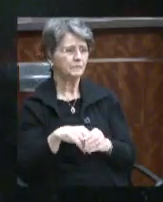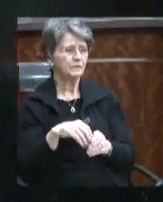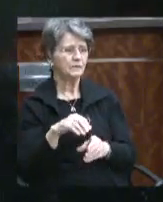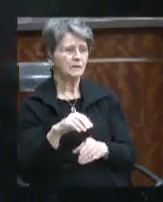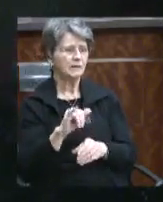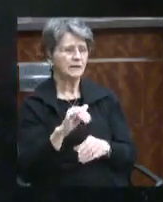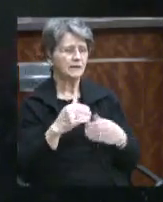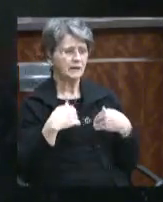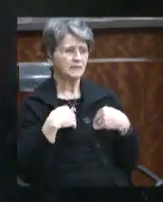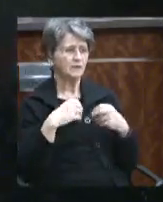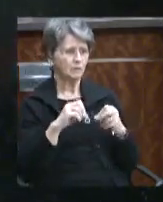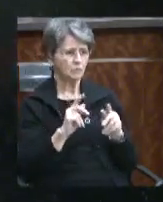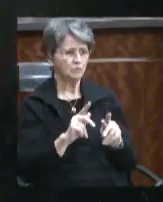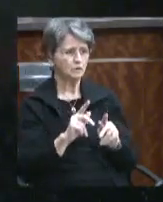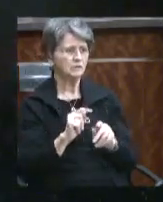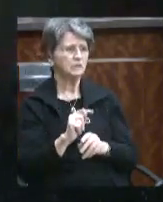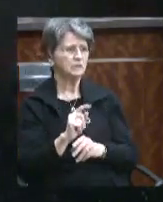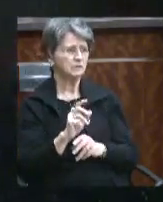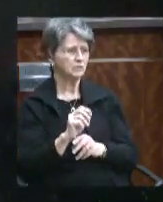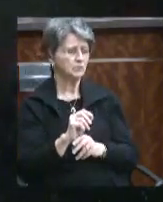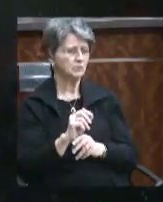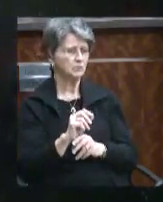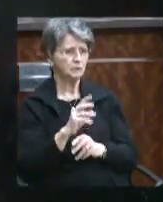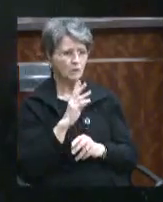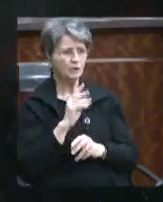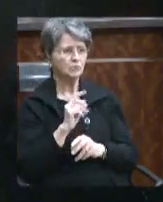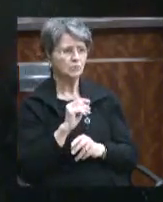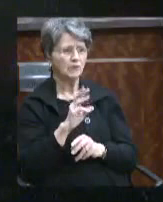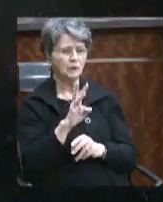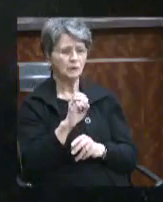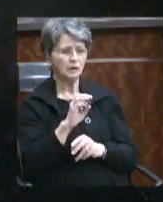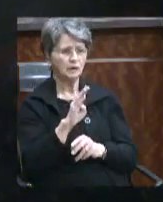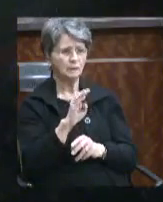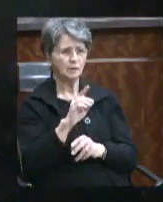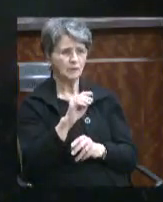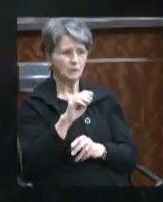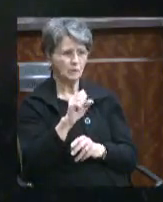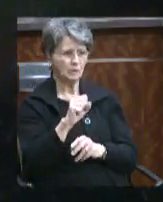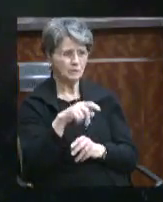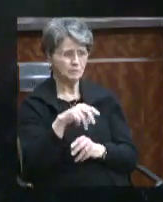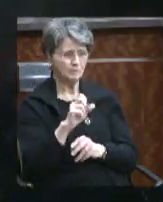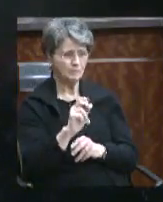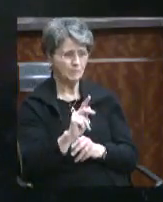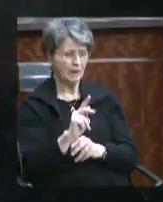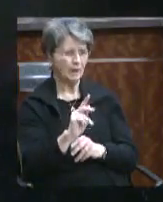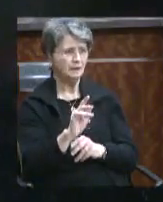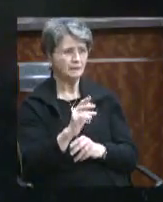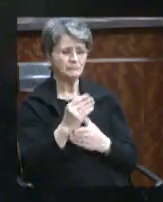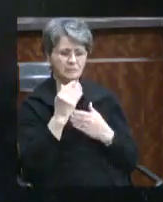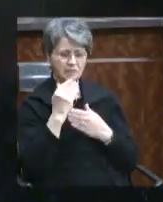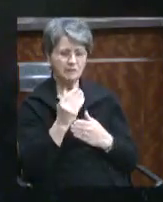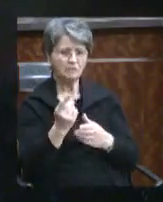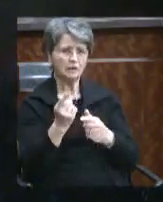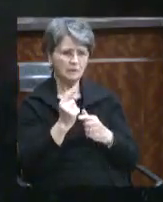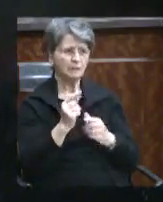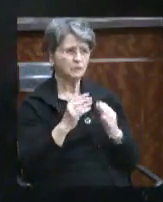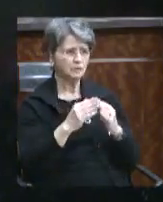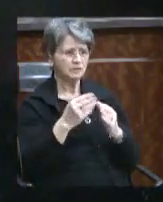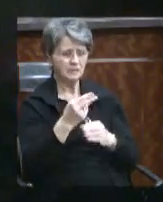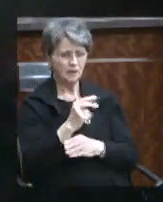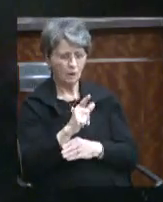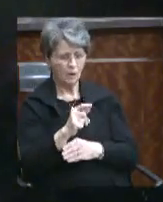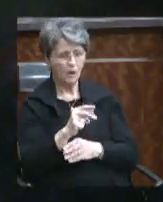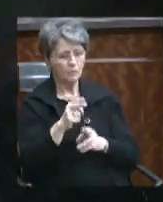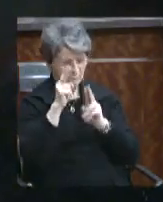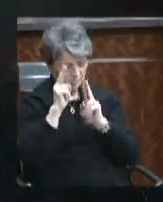to address Webelos PAC 1673. I want to thank them for coming to City Hall. I was very honored to let them know what we did